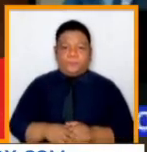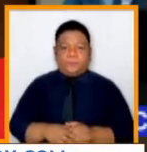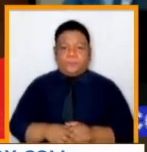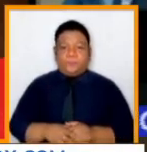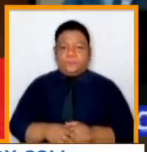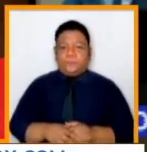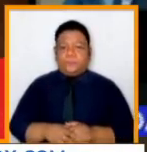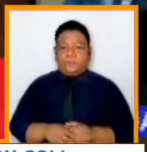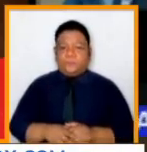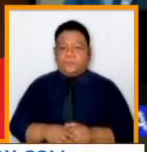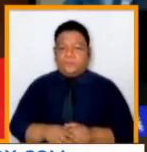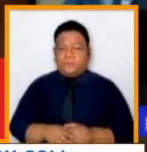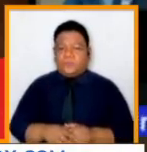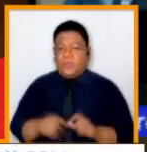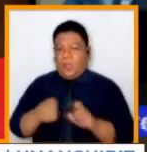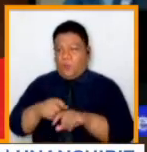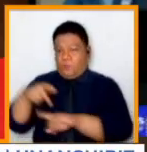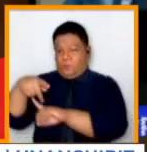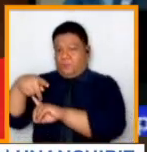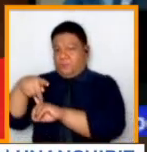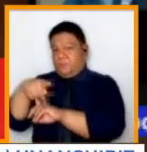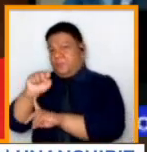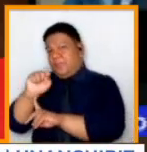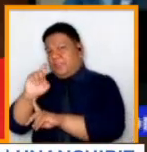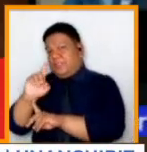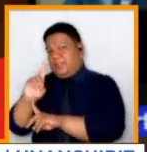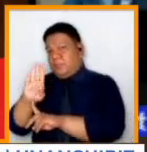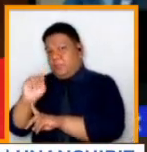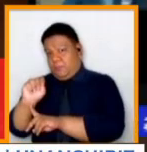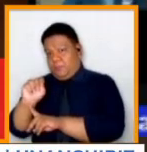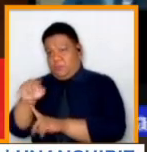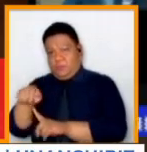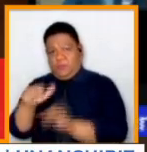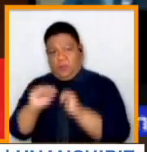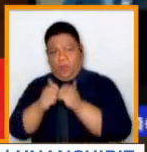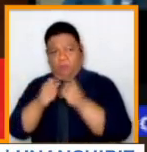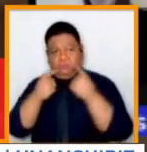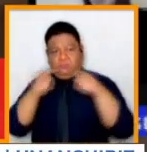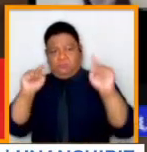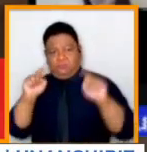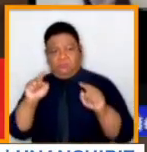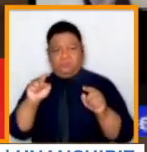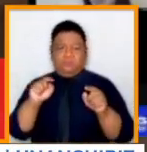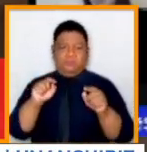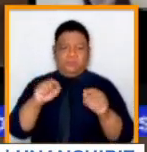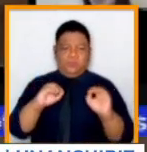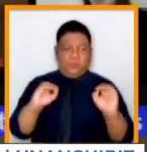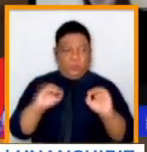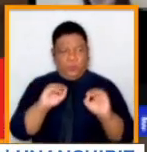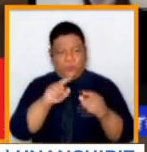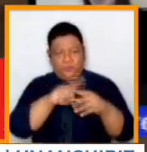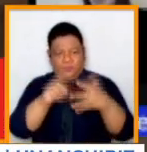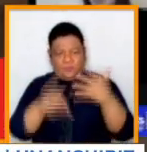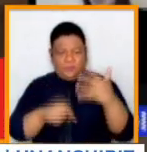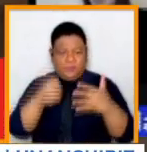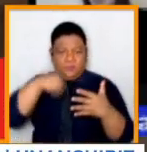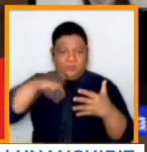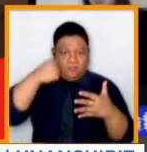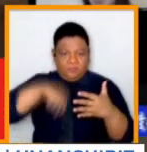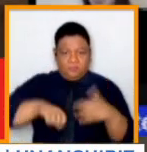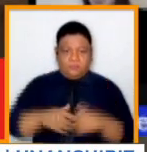PSDBM is able to get away with all of these apparent violations. Betrayal po of public trust